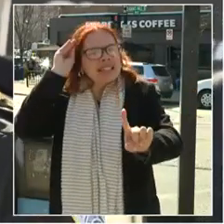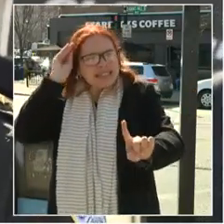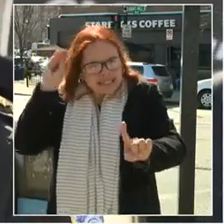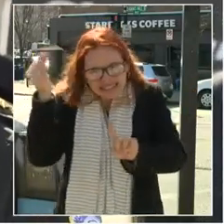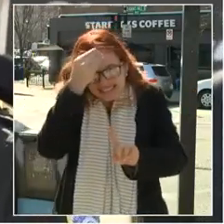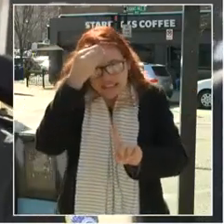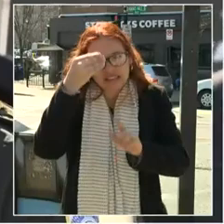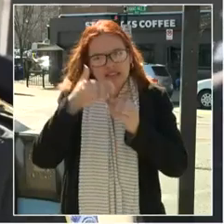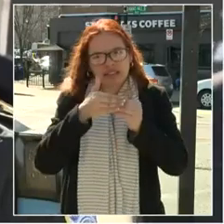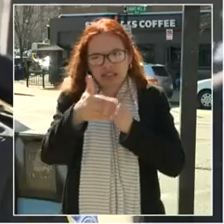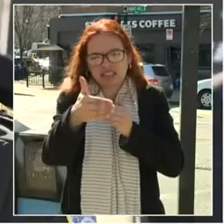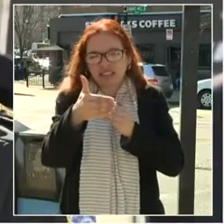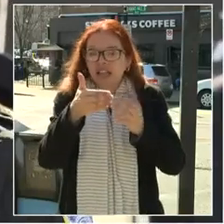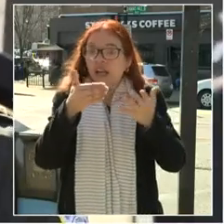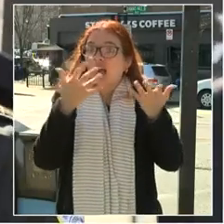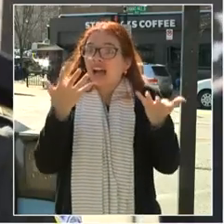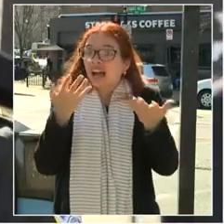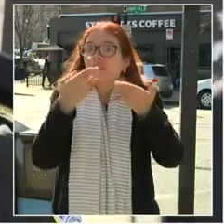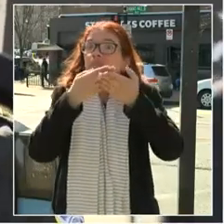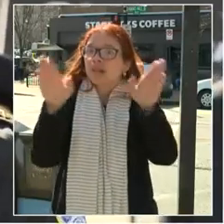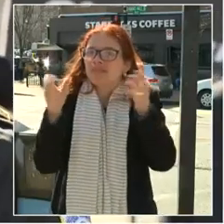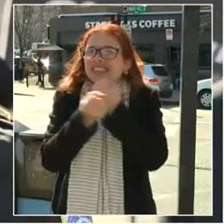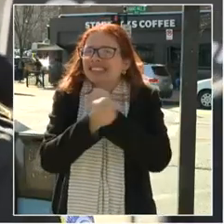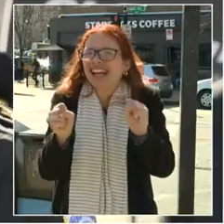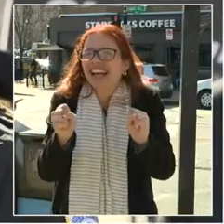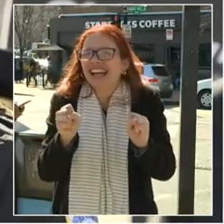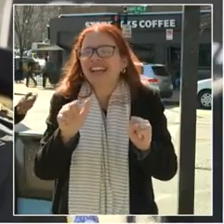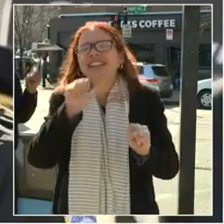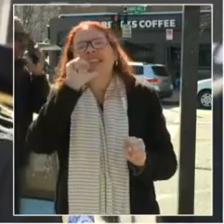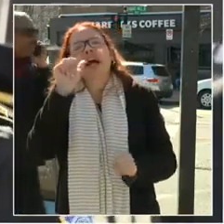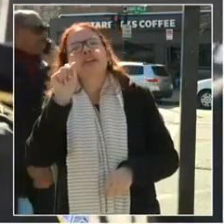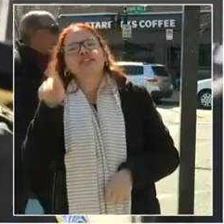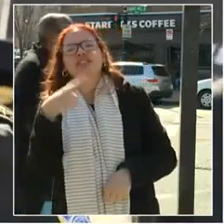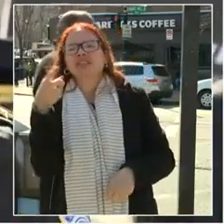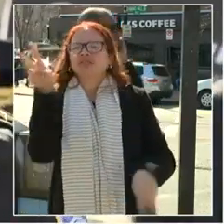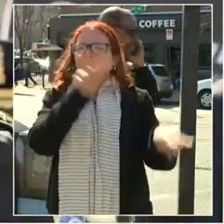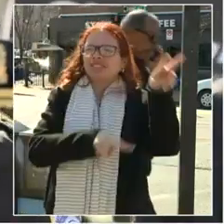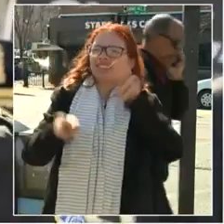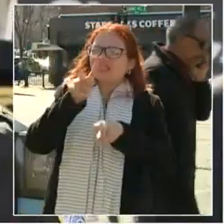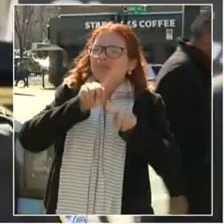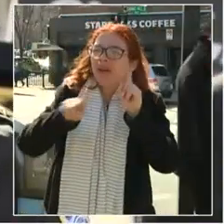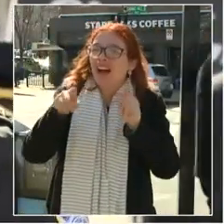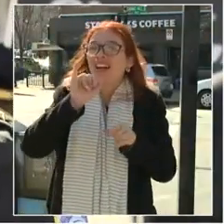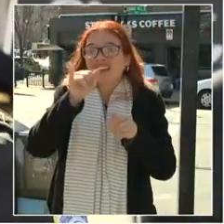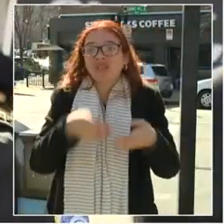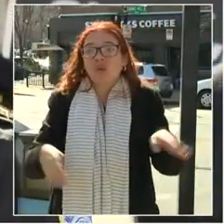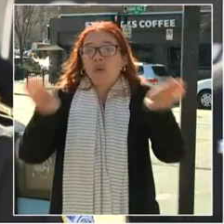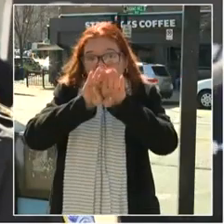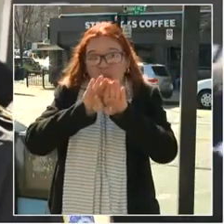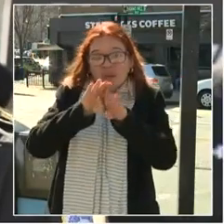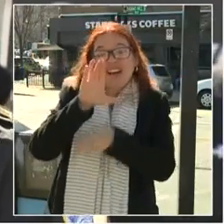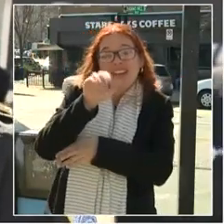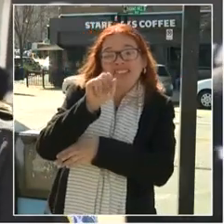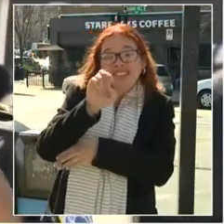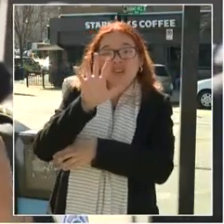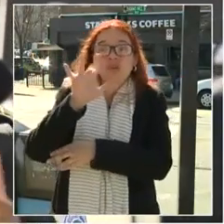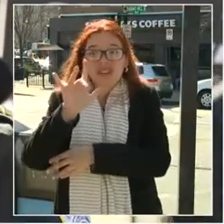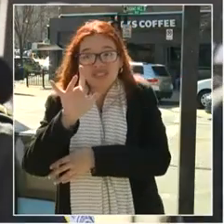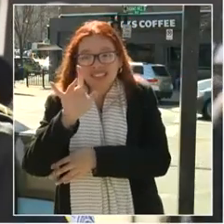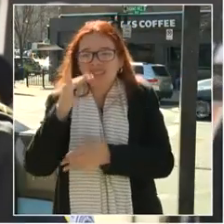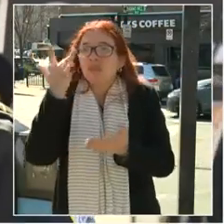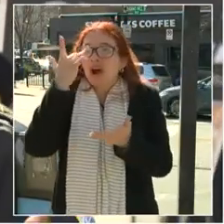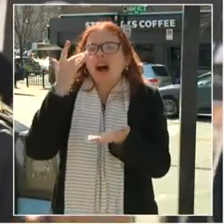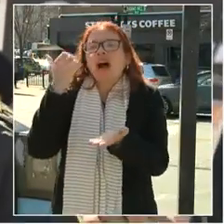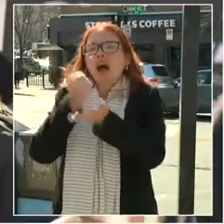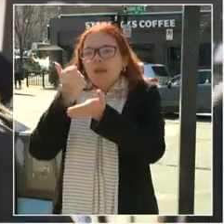a spectator sport. And really, the reason why we were able to close those 25 cases is because of the help of community providing